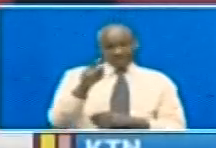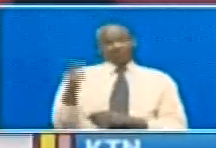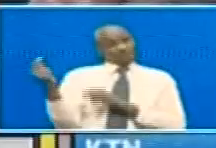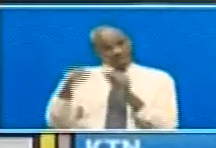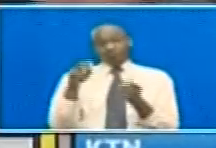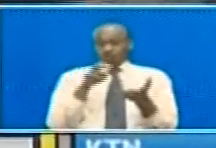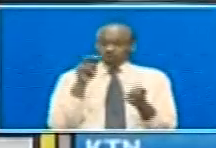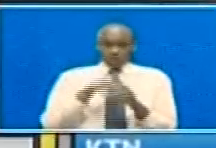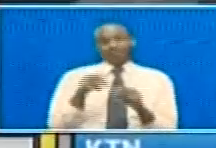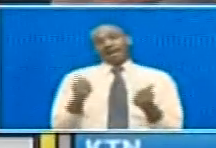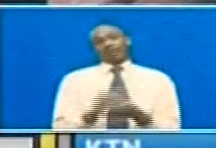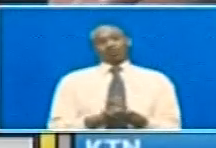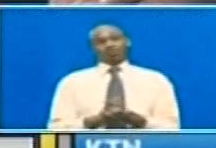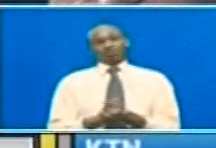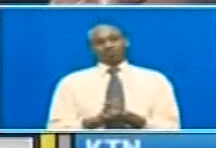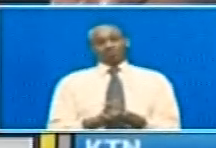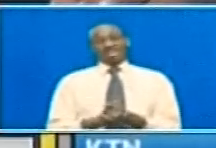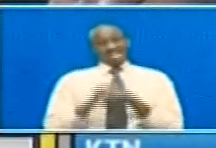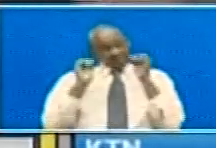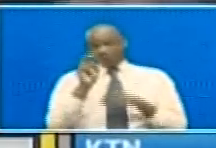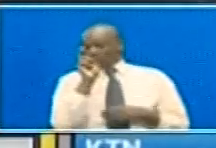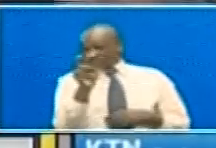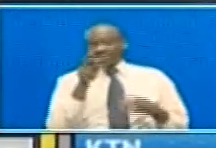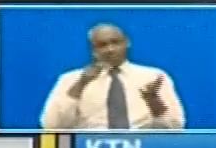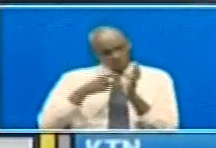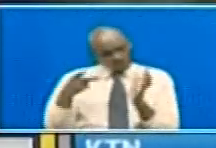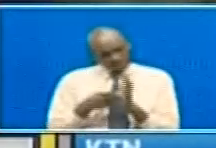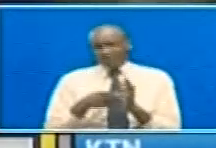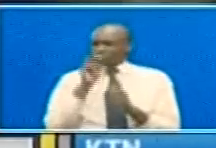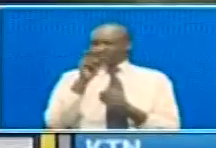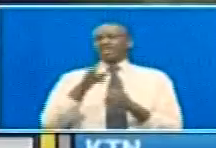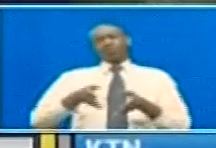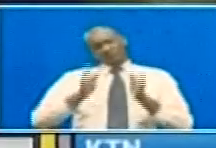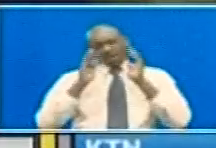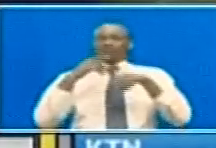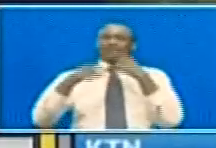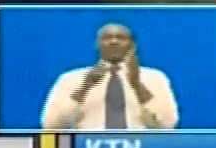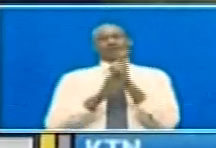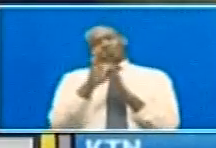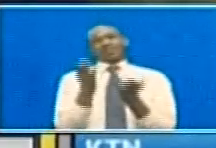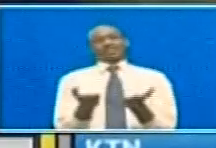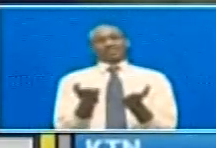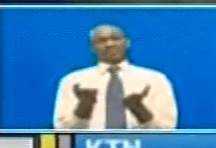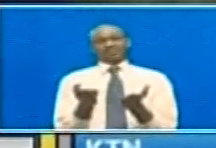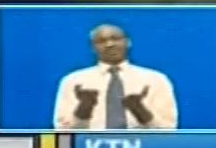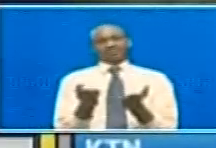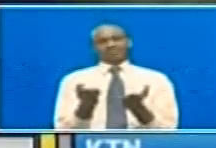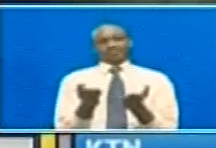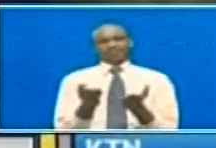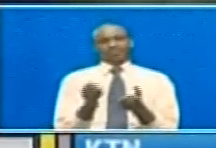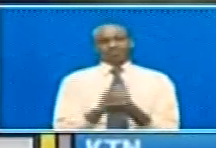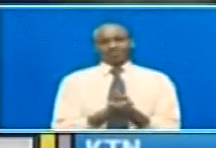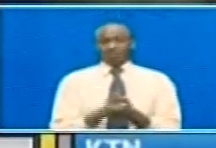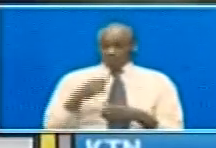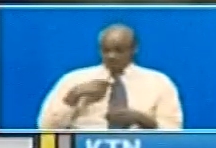party. So look at these projects as corridors of development. We decided the government cannot provide